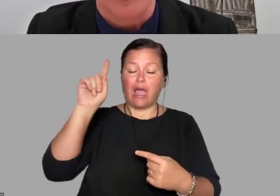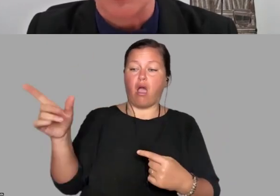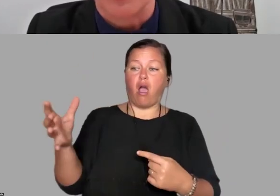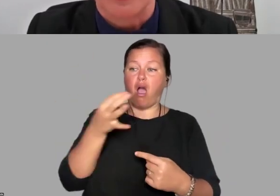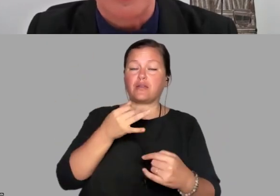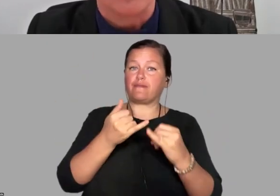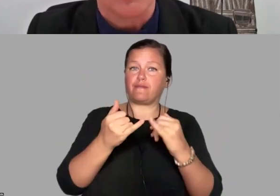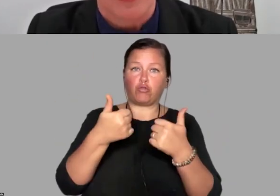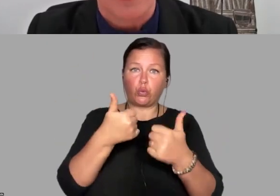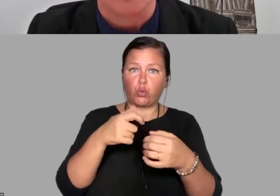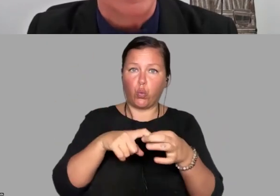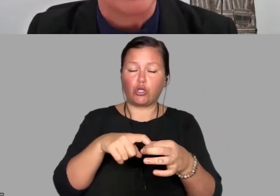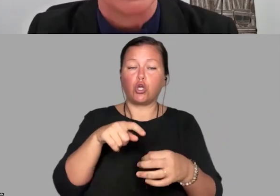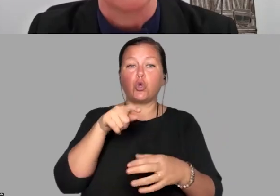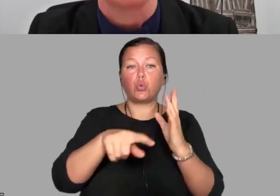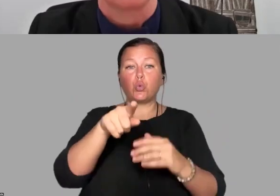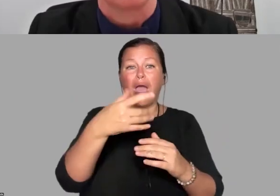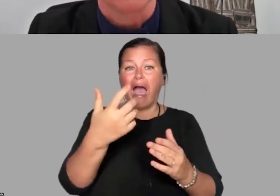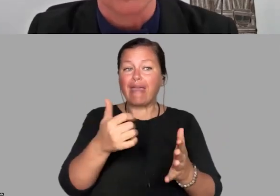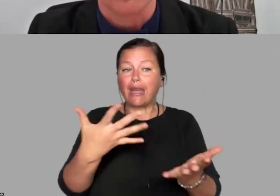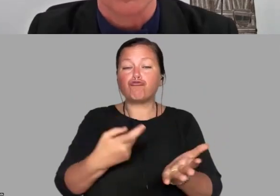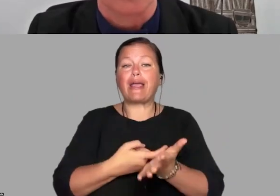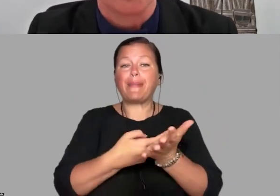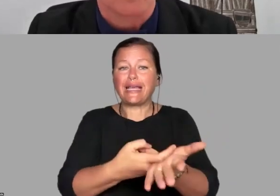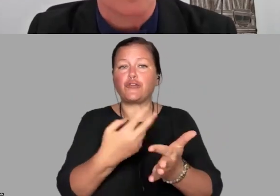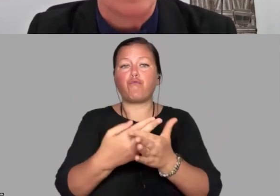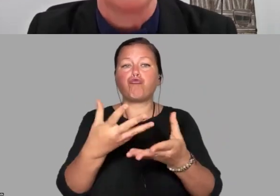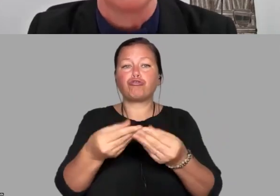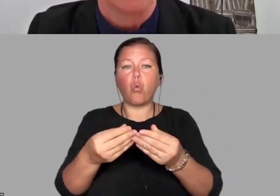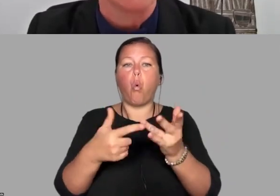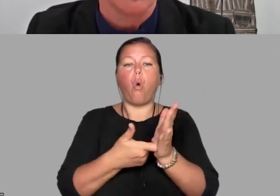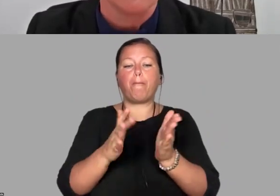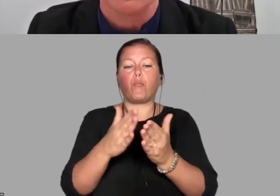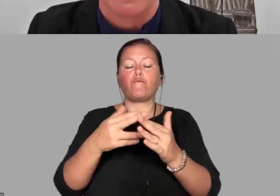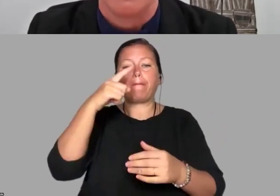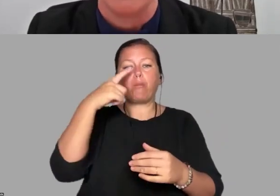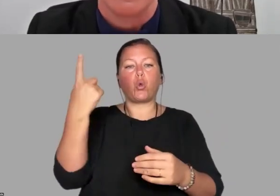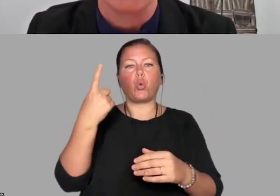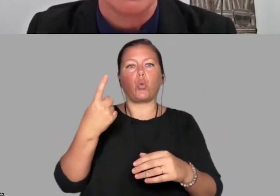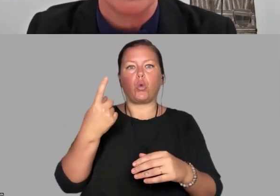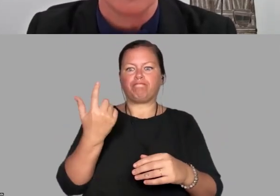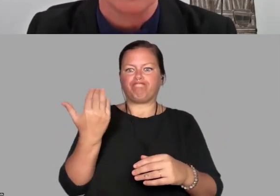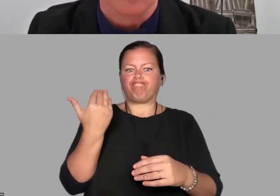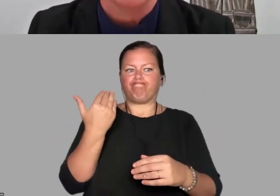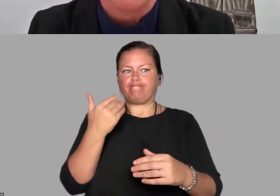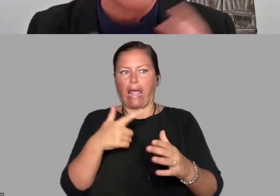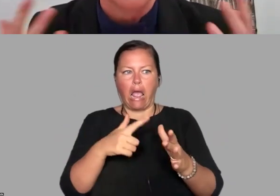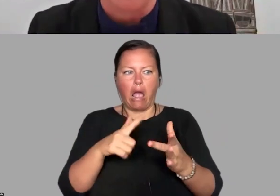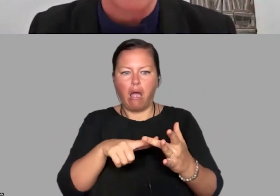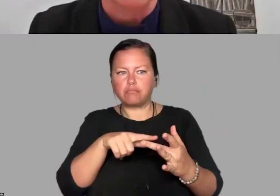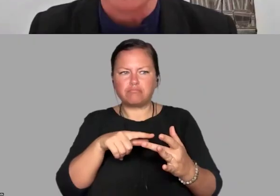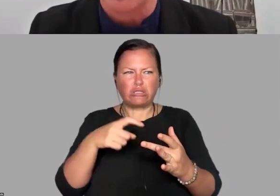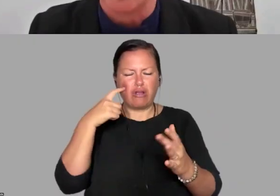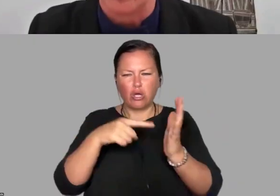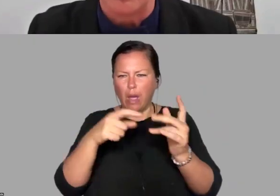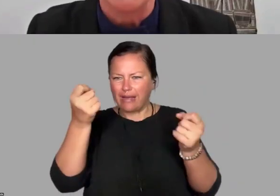good question. Do you have a recommendation for a resource or a book for people who are new to AI and really are trying to get their heads around